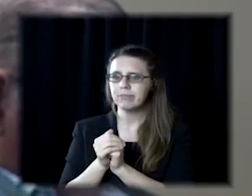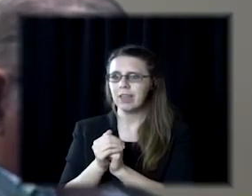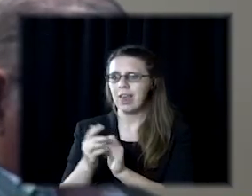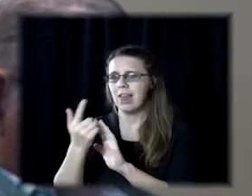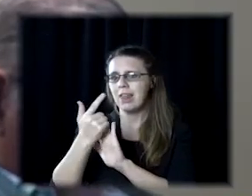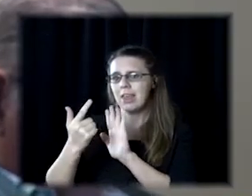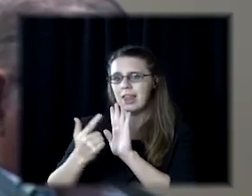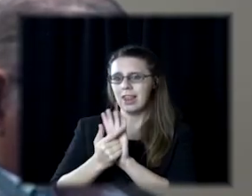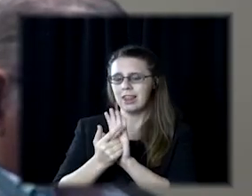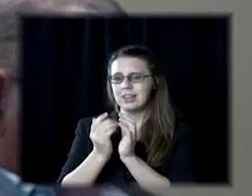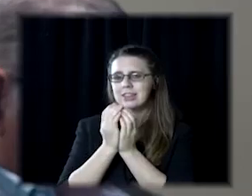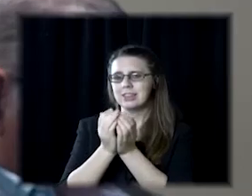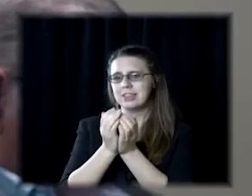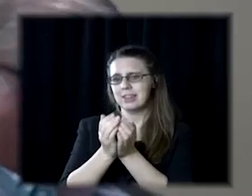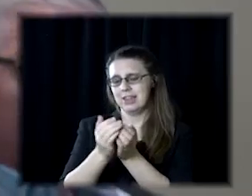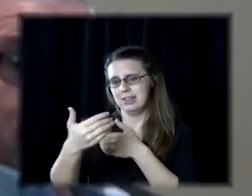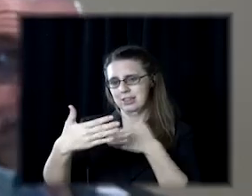cabotaje.